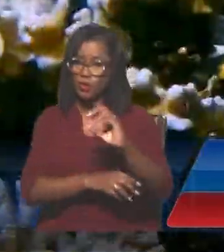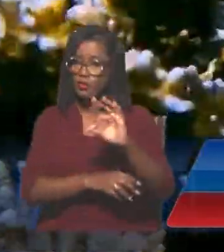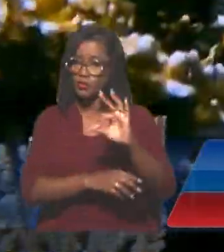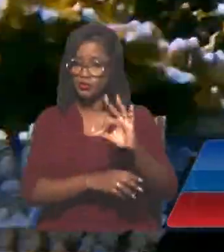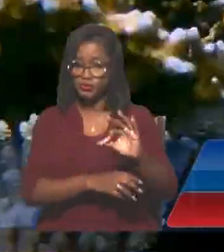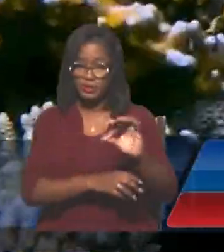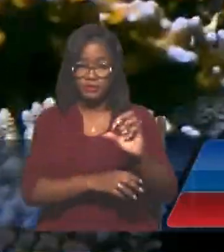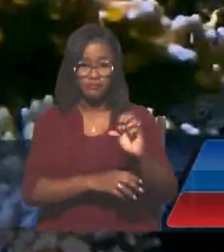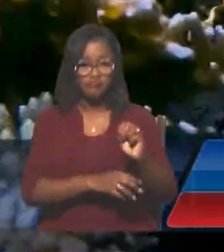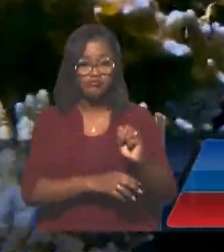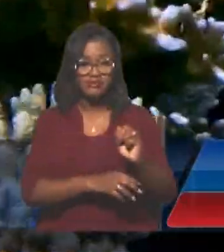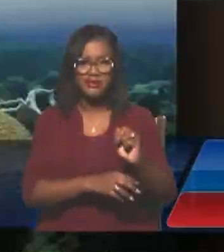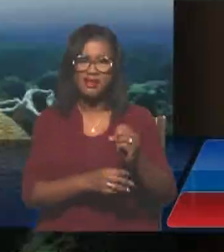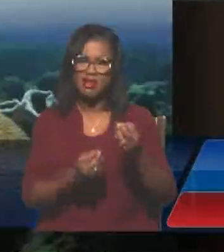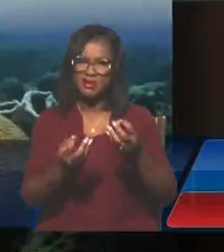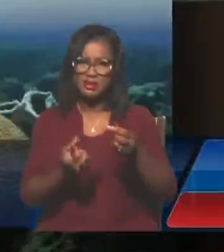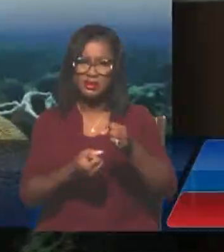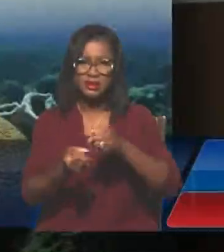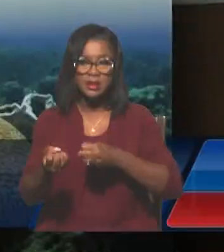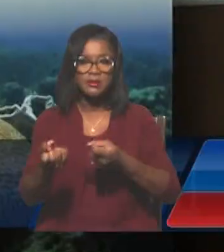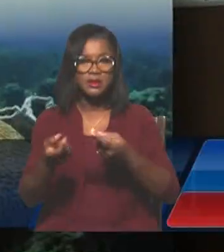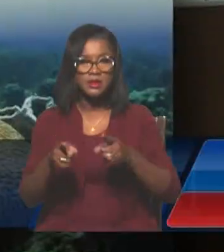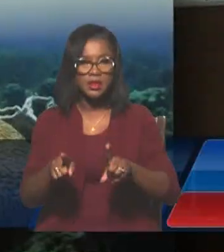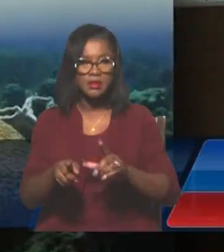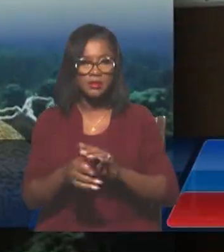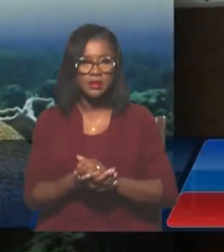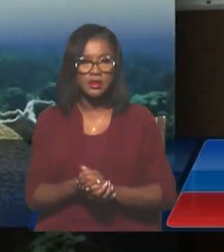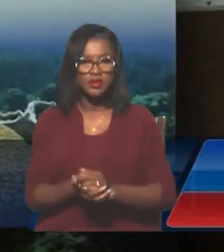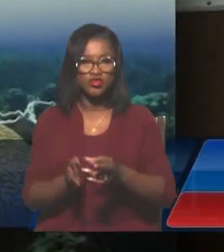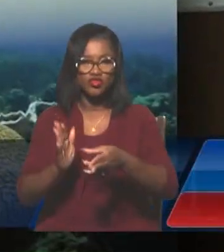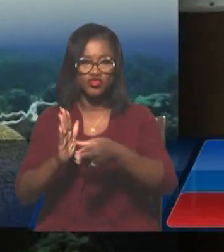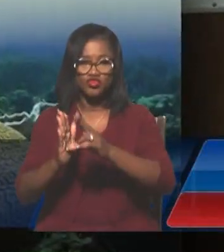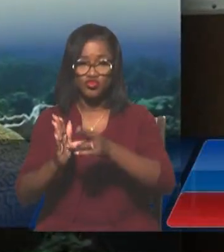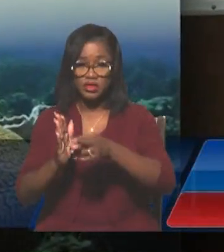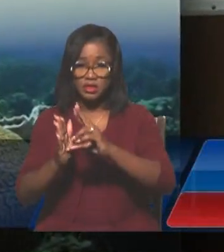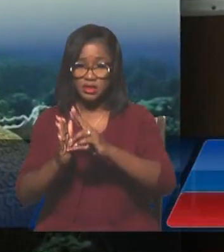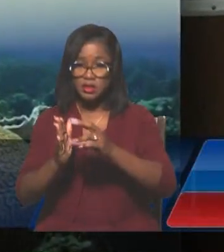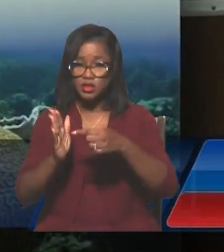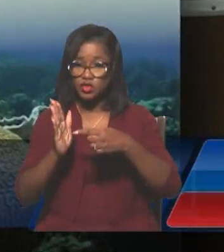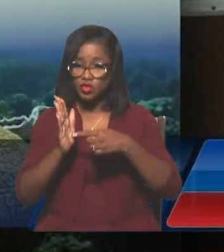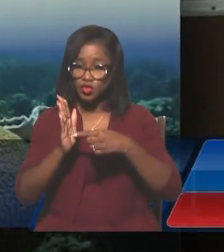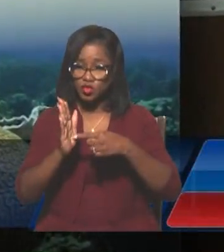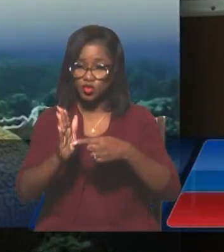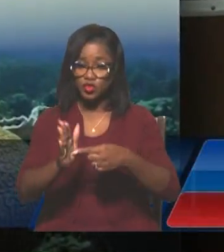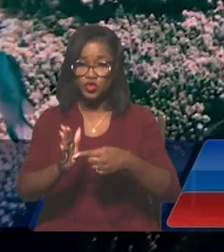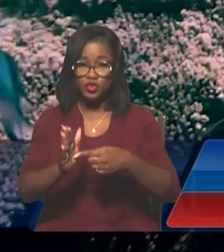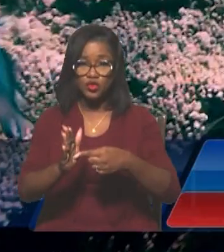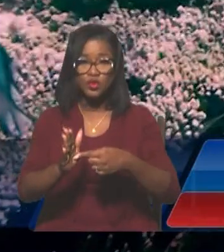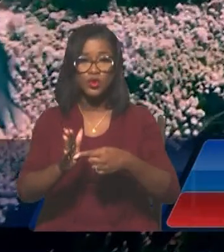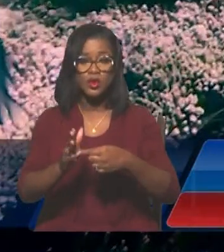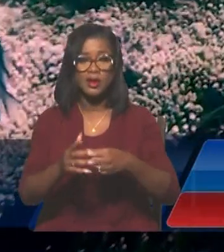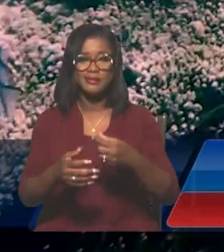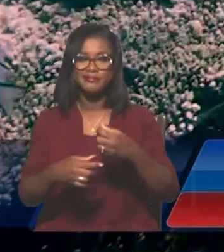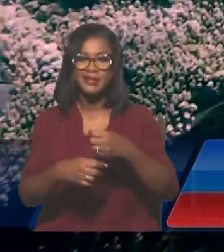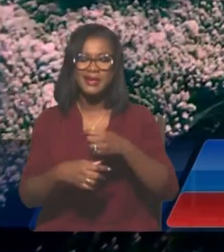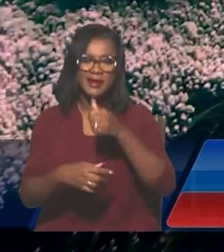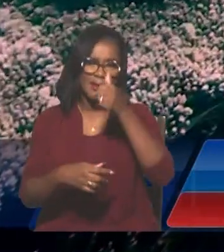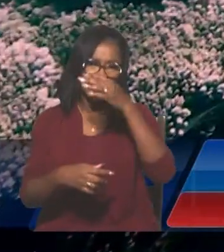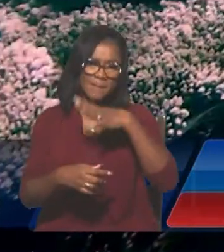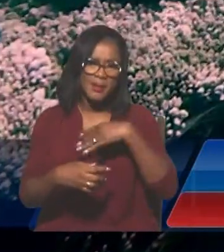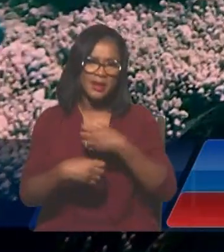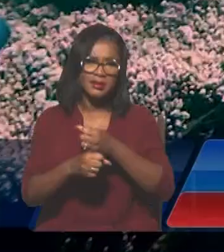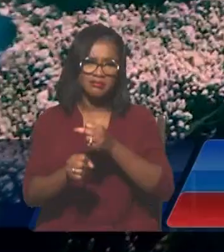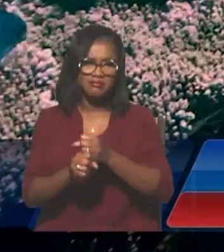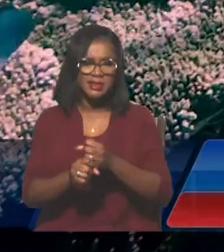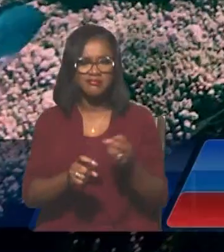structures, and physical damage. Research in marine life has revealed that this, along with man-made implications,